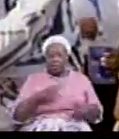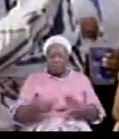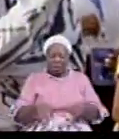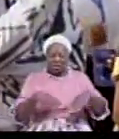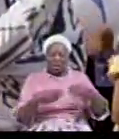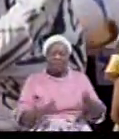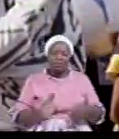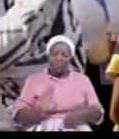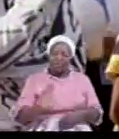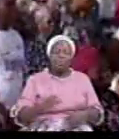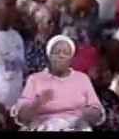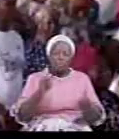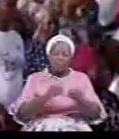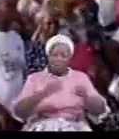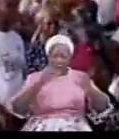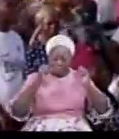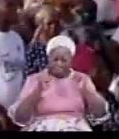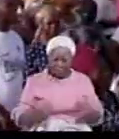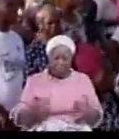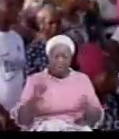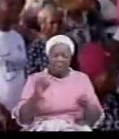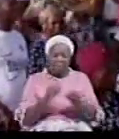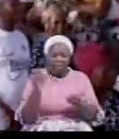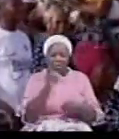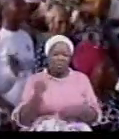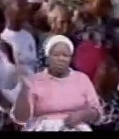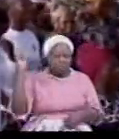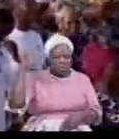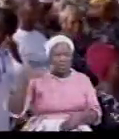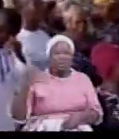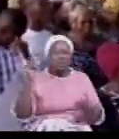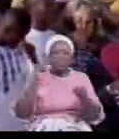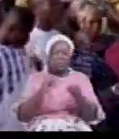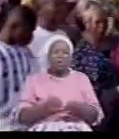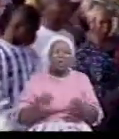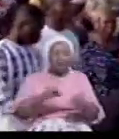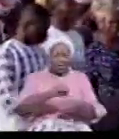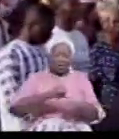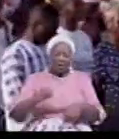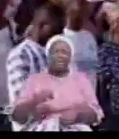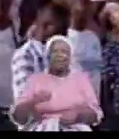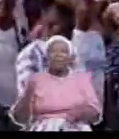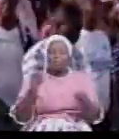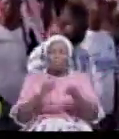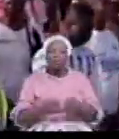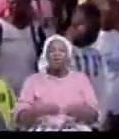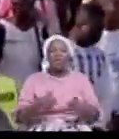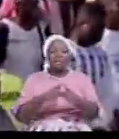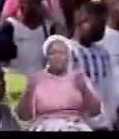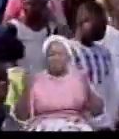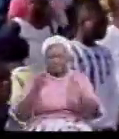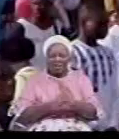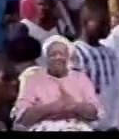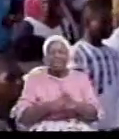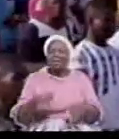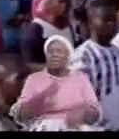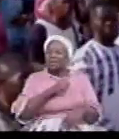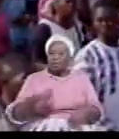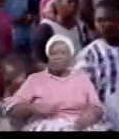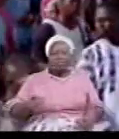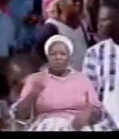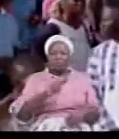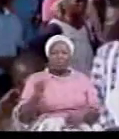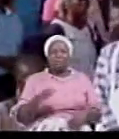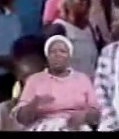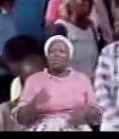More anointing. More anointing. More demonstration of the gifts of the Spirit.